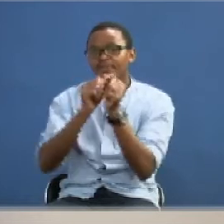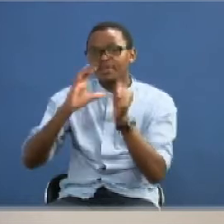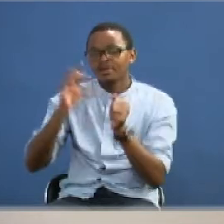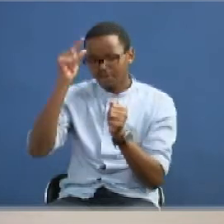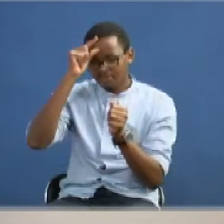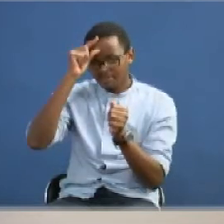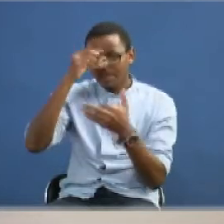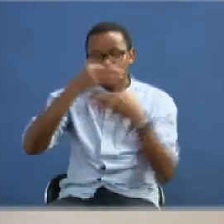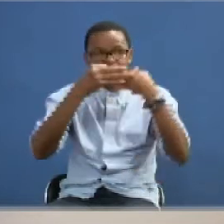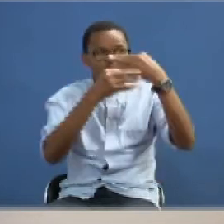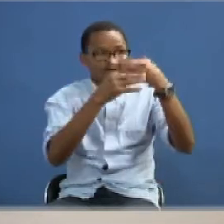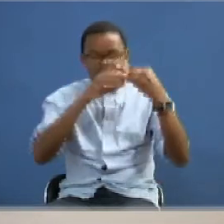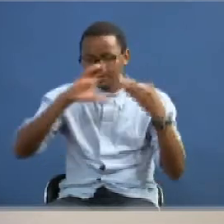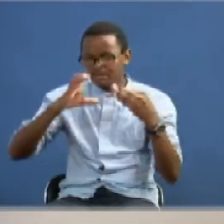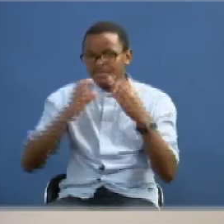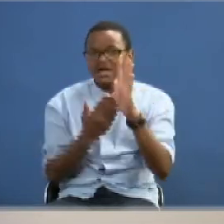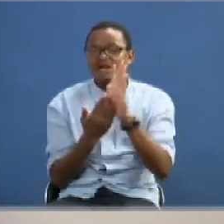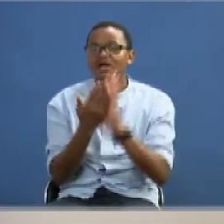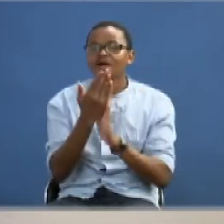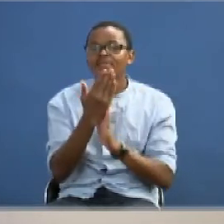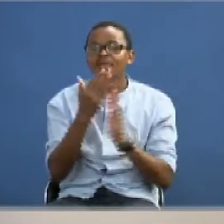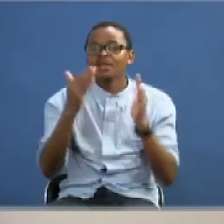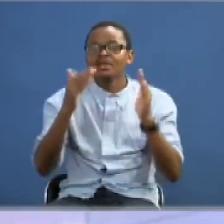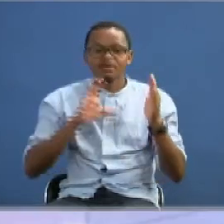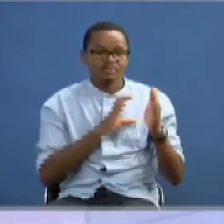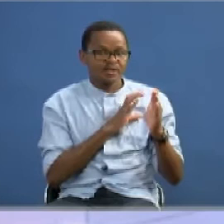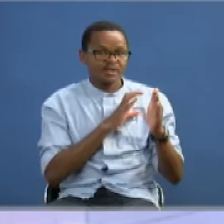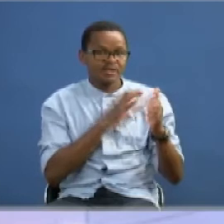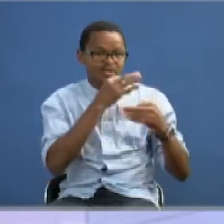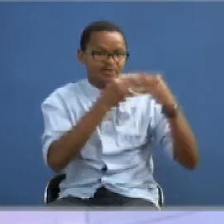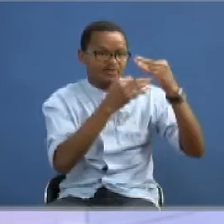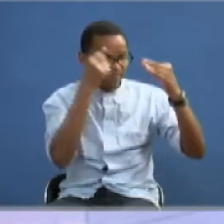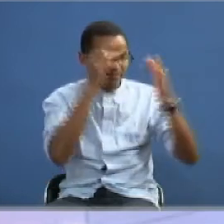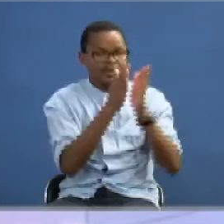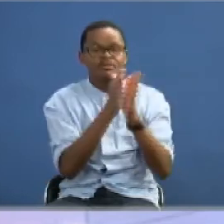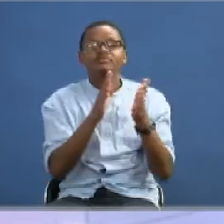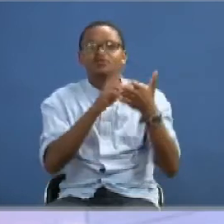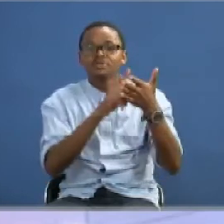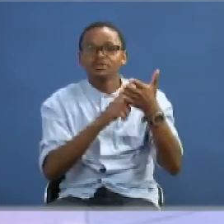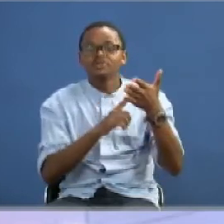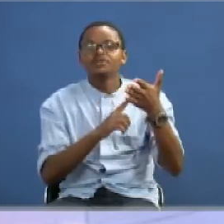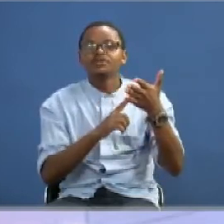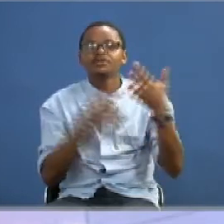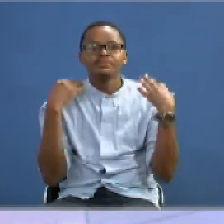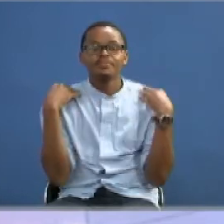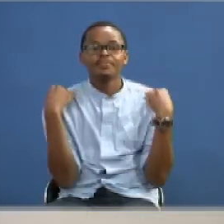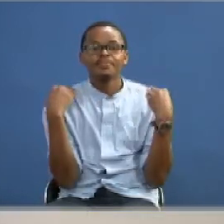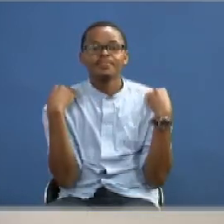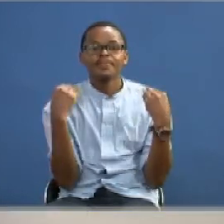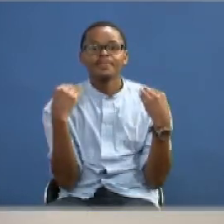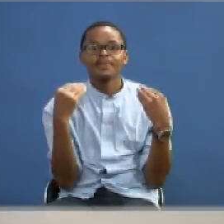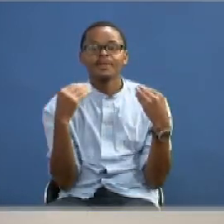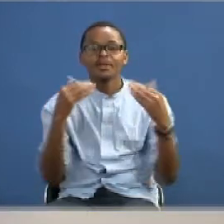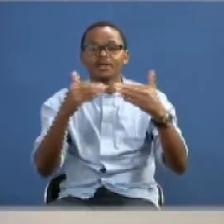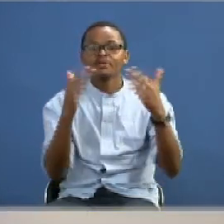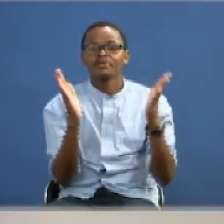government structures, the county development committee structures for public participation, the